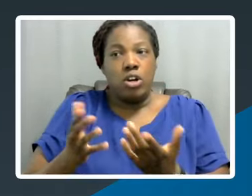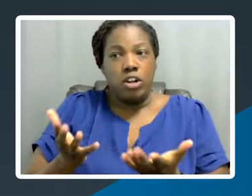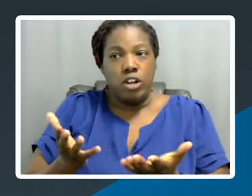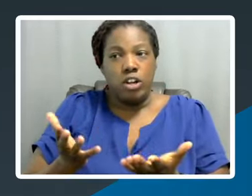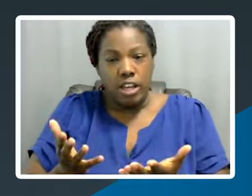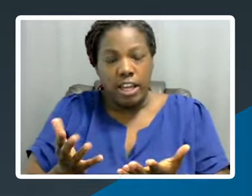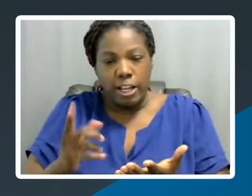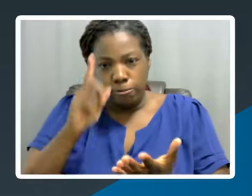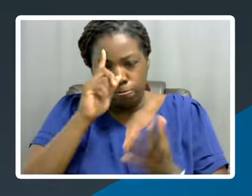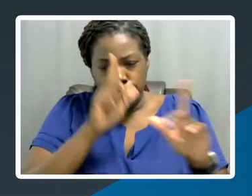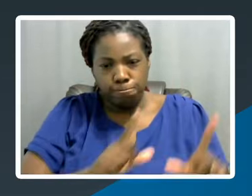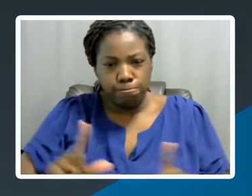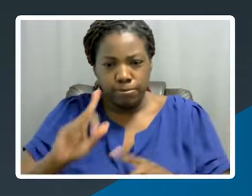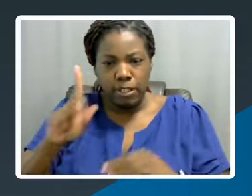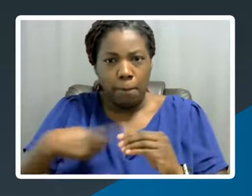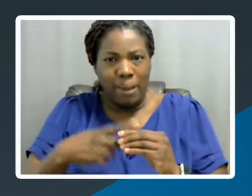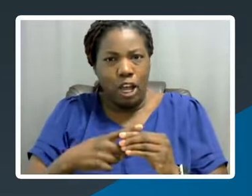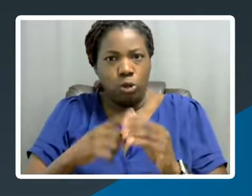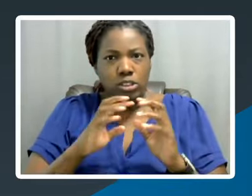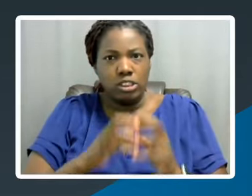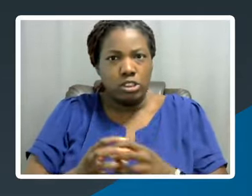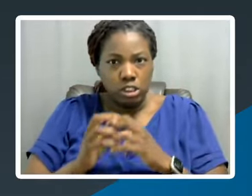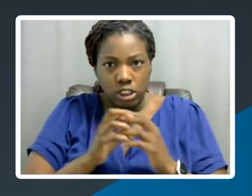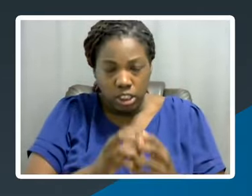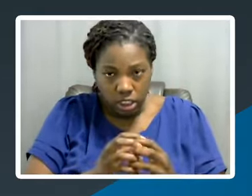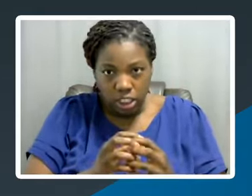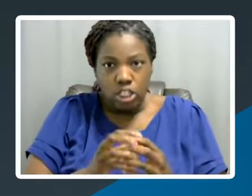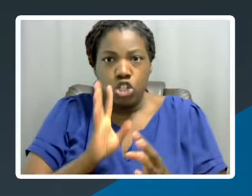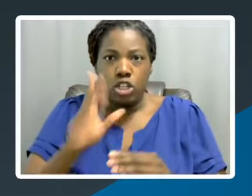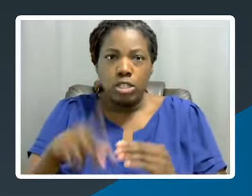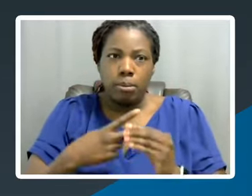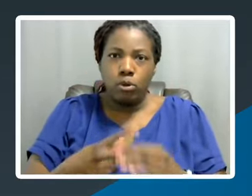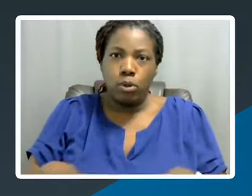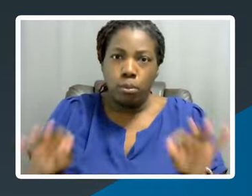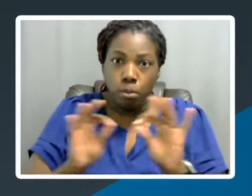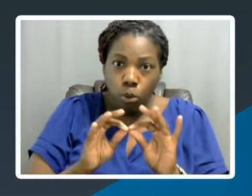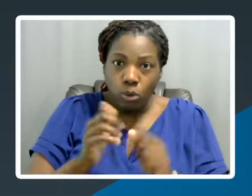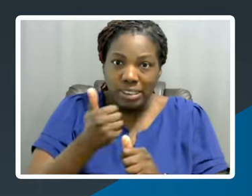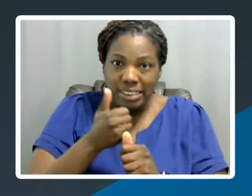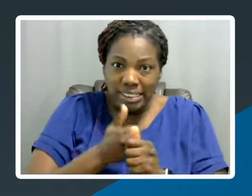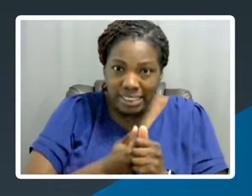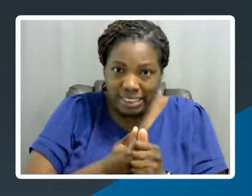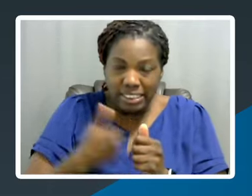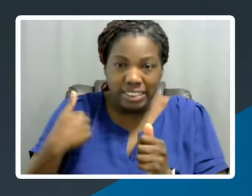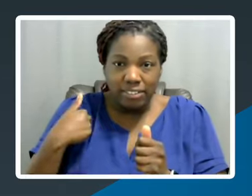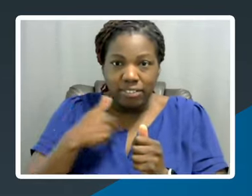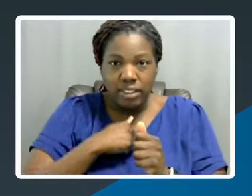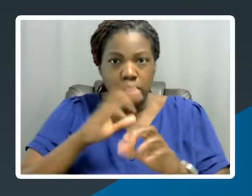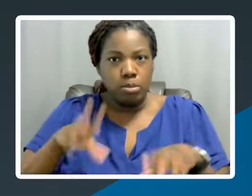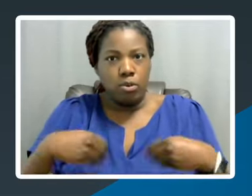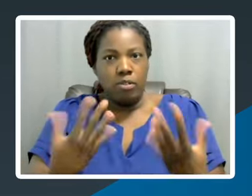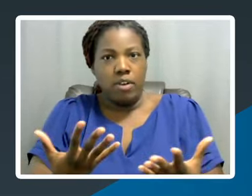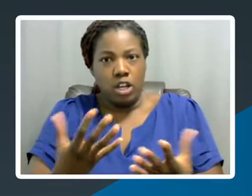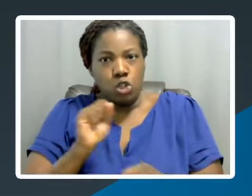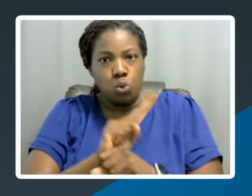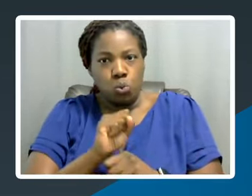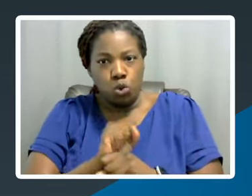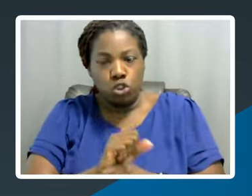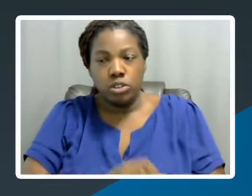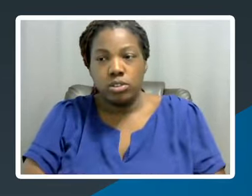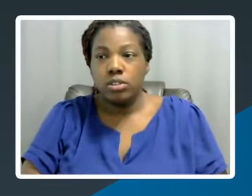about intersectionality that talks about the importance that each and every one of us bring to the work that we do. So